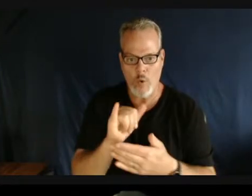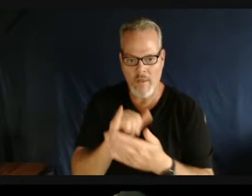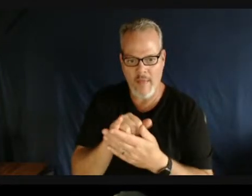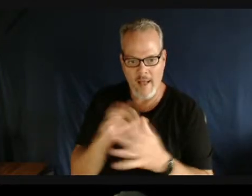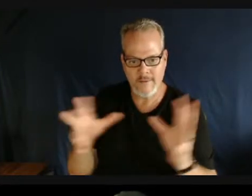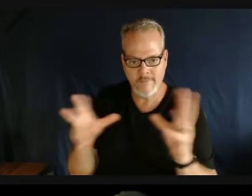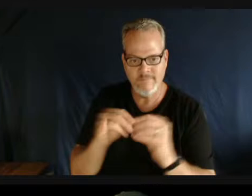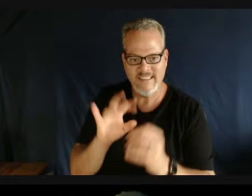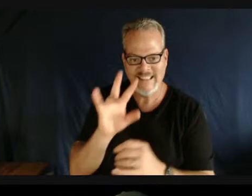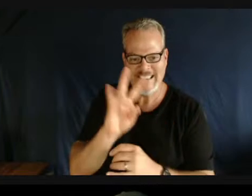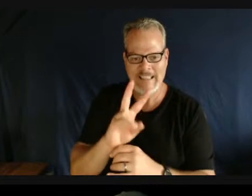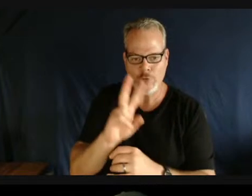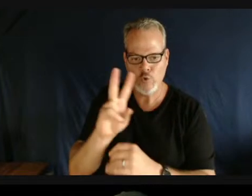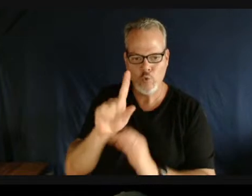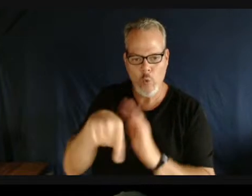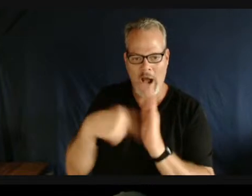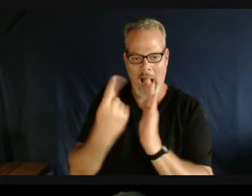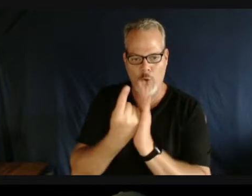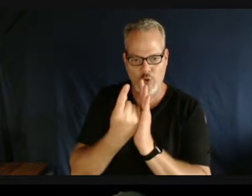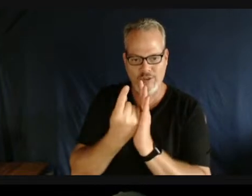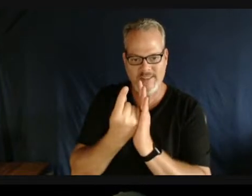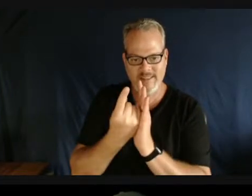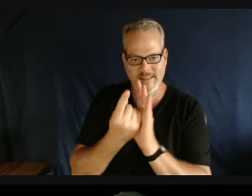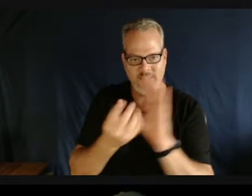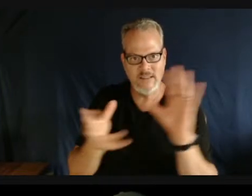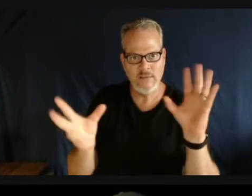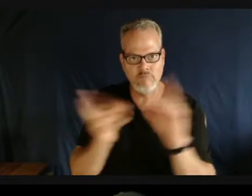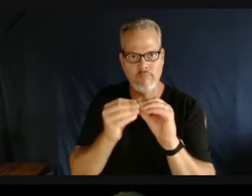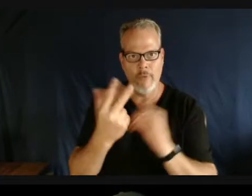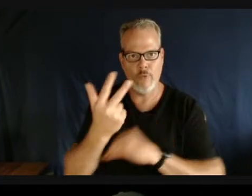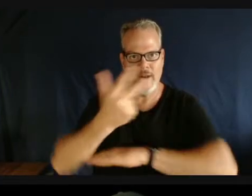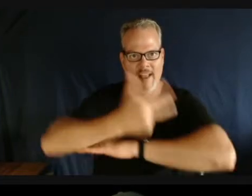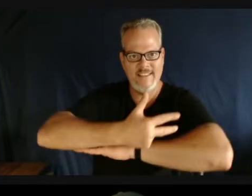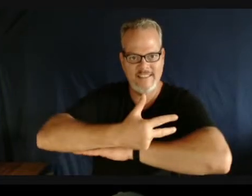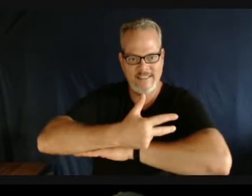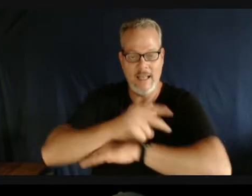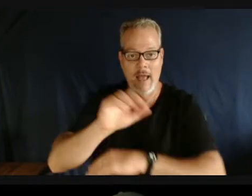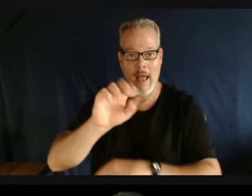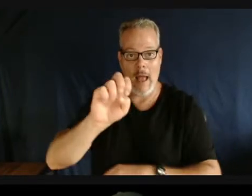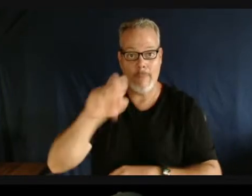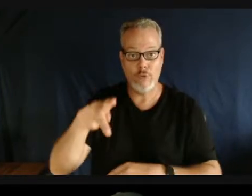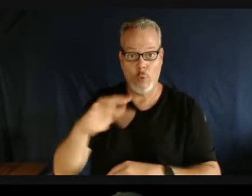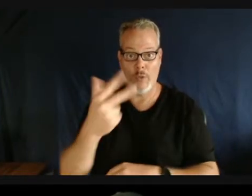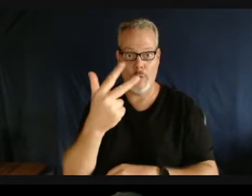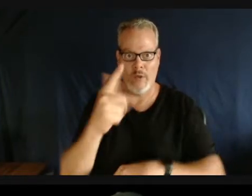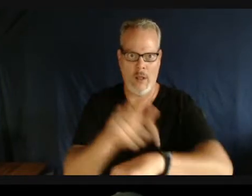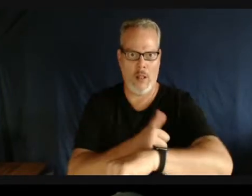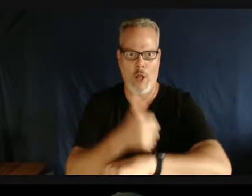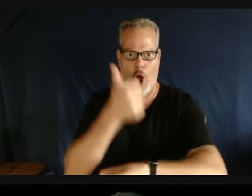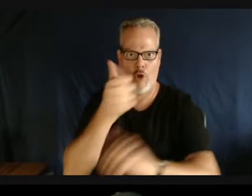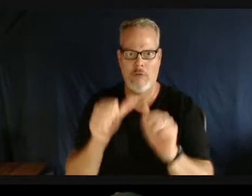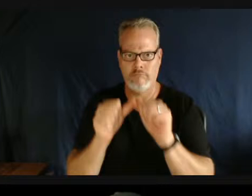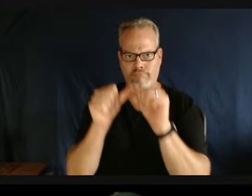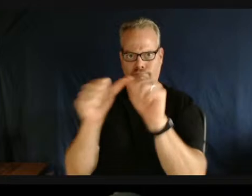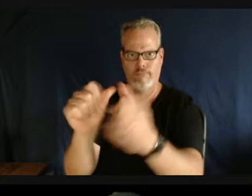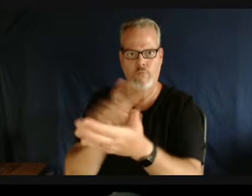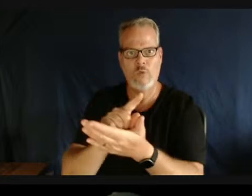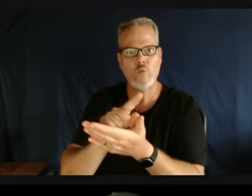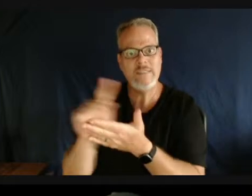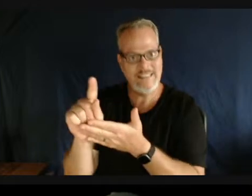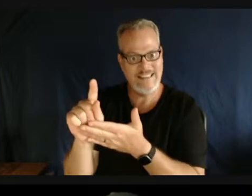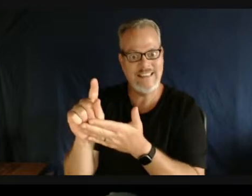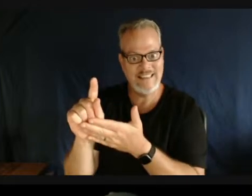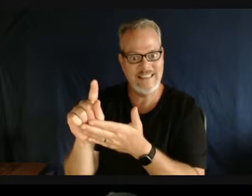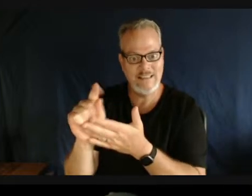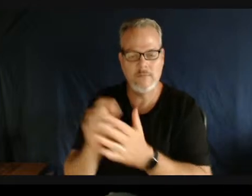3 days. And episode 3 is way longer than that, right? Approaching about a week there. Now,